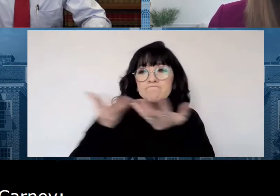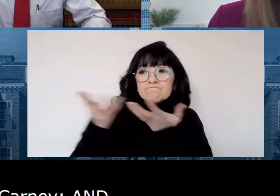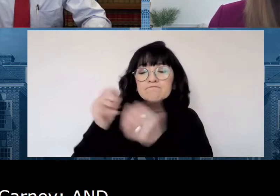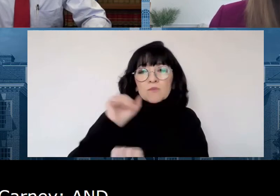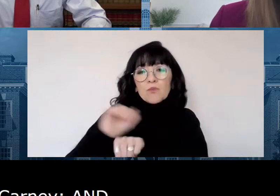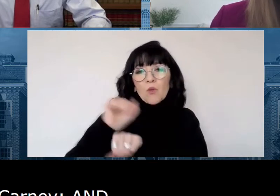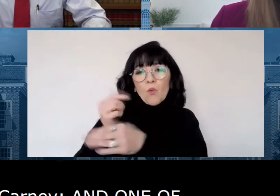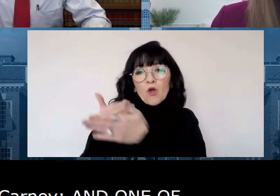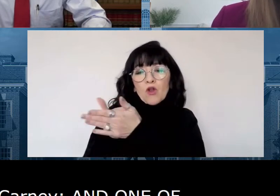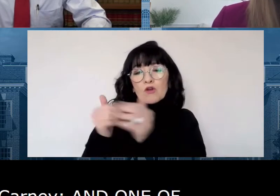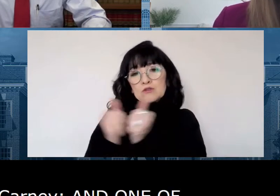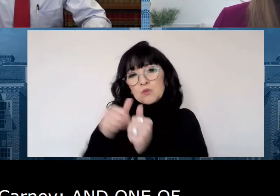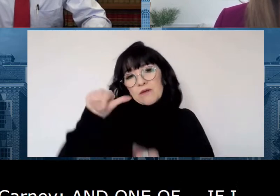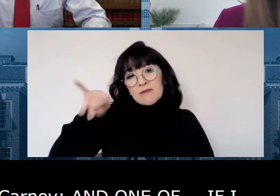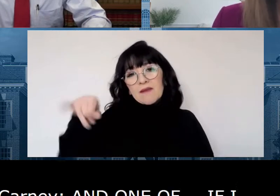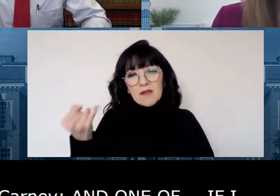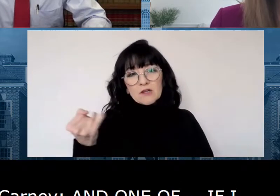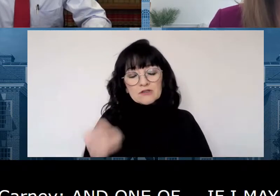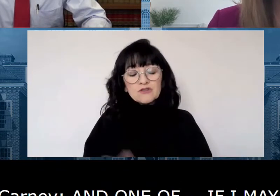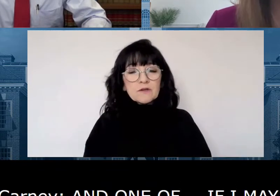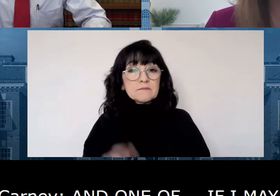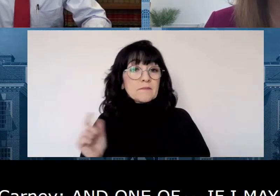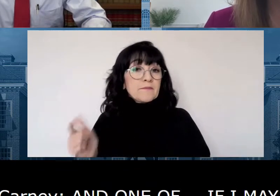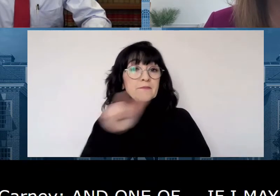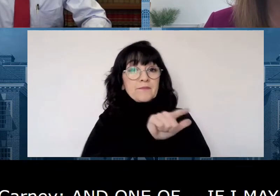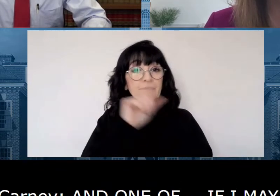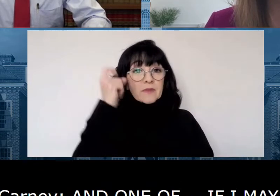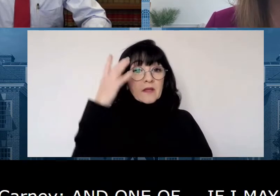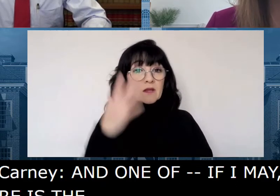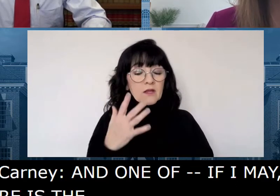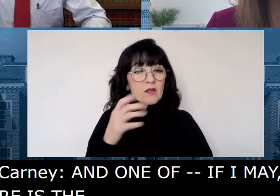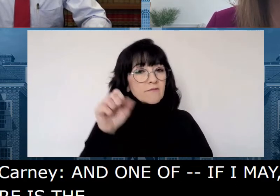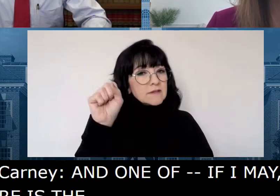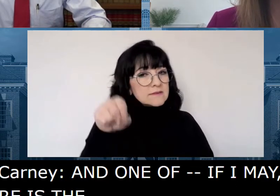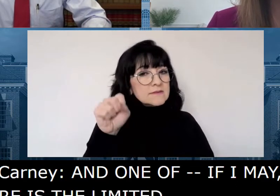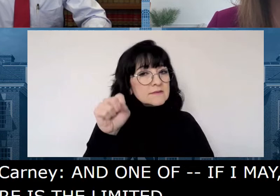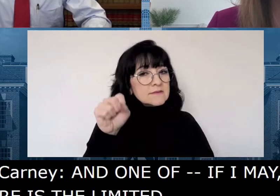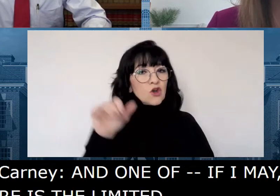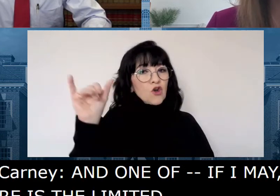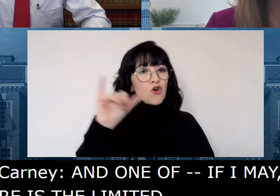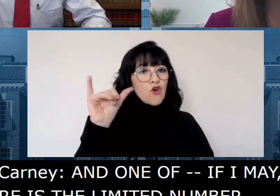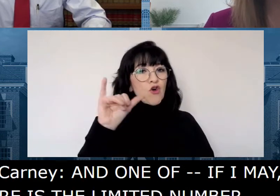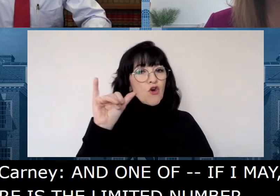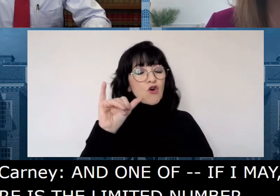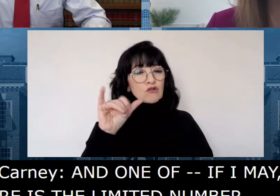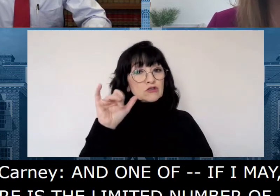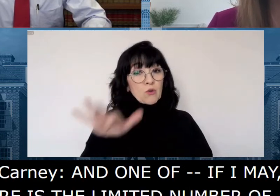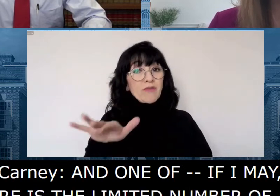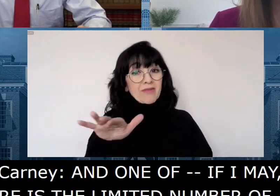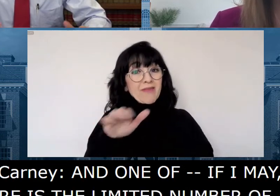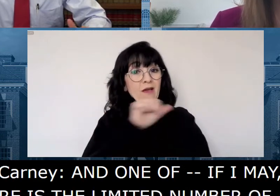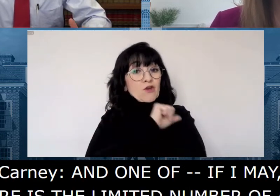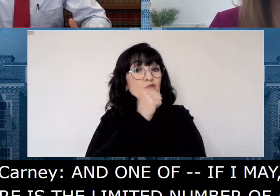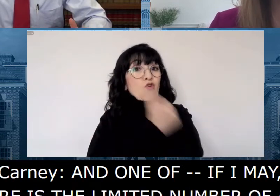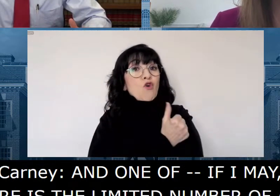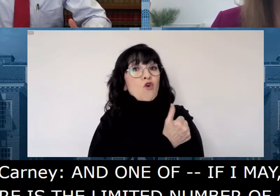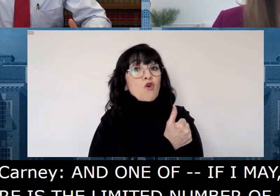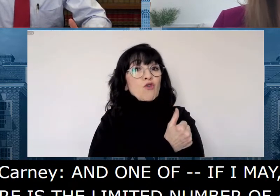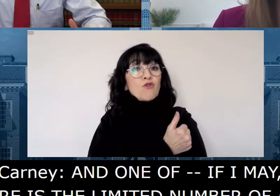the factors there is the limited number of authorized manufacturer of those tests. And it came